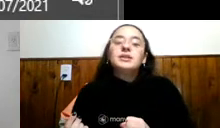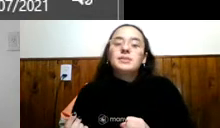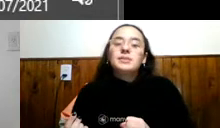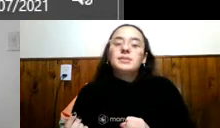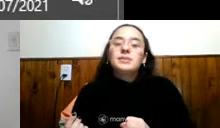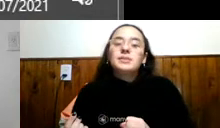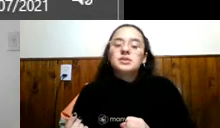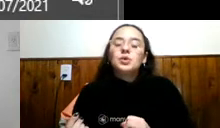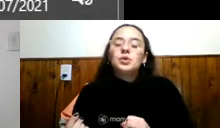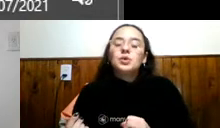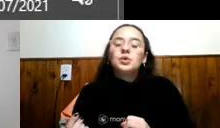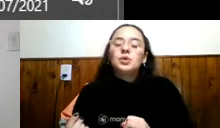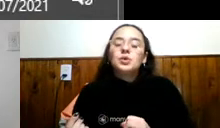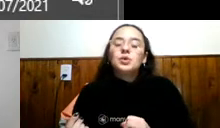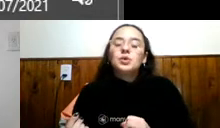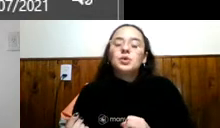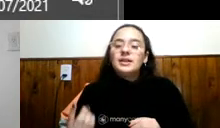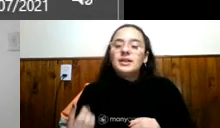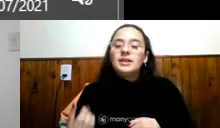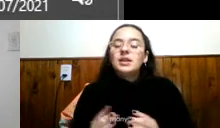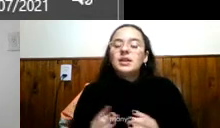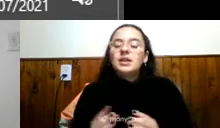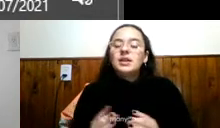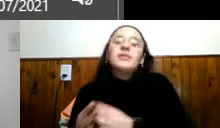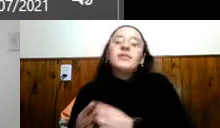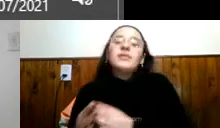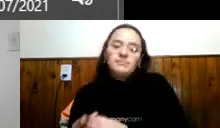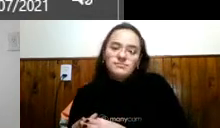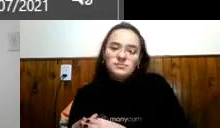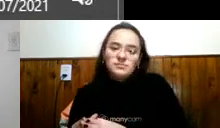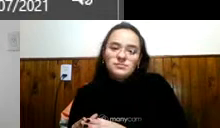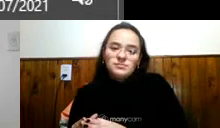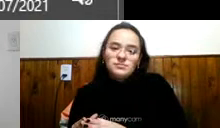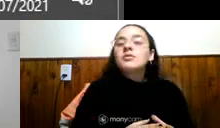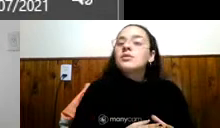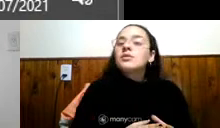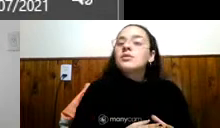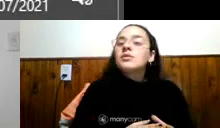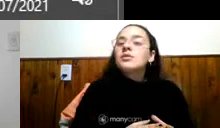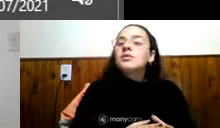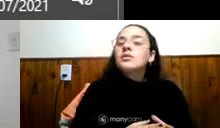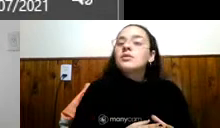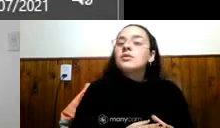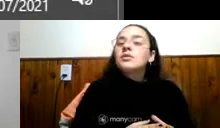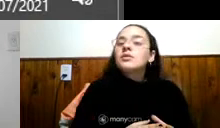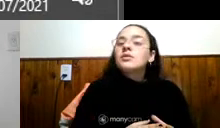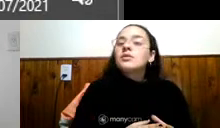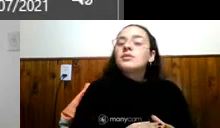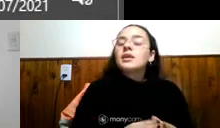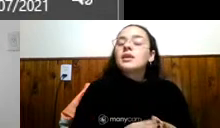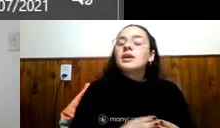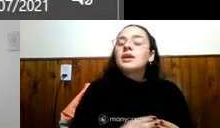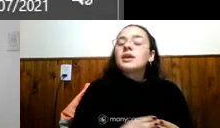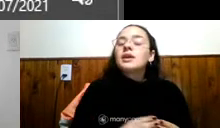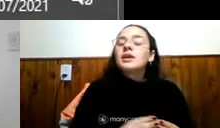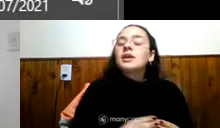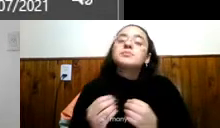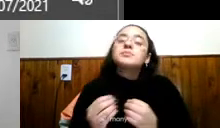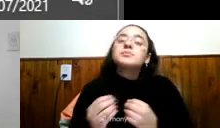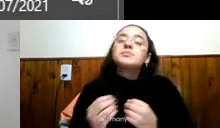with this element in a way. If you have wood, they resist more, but there is